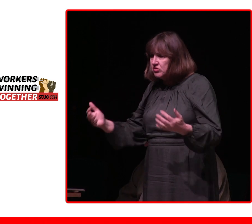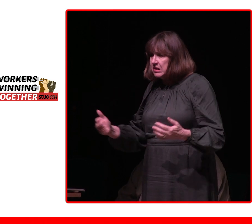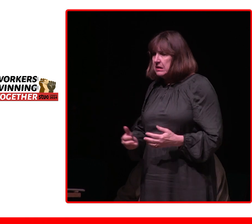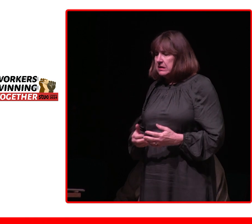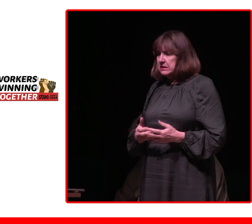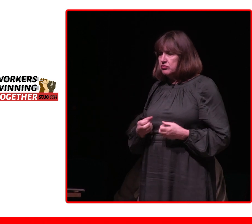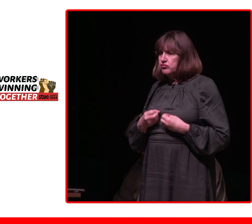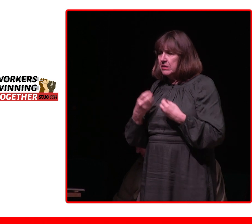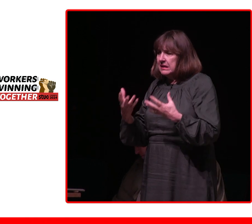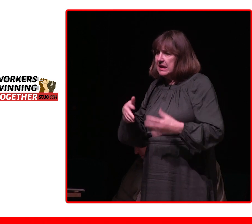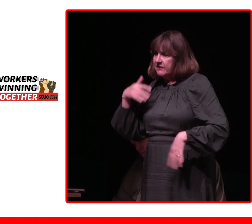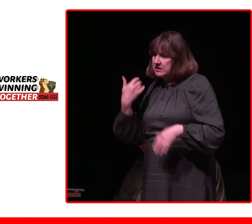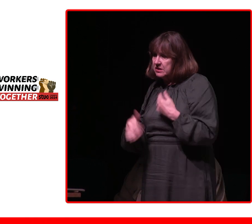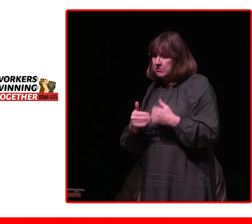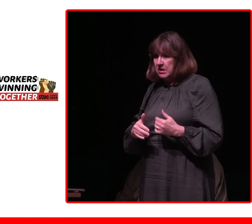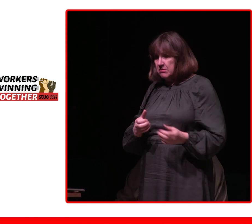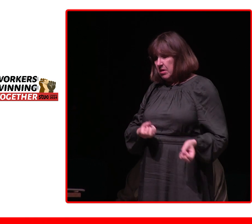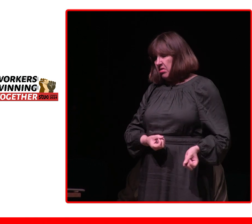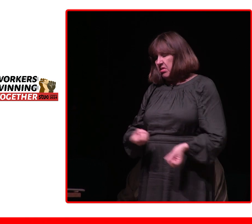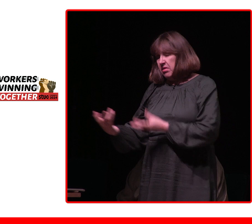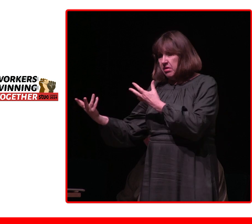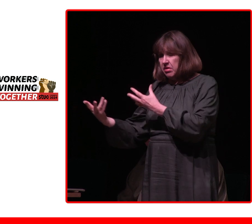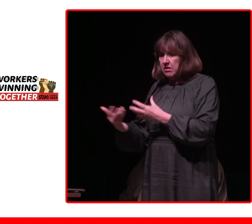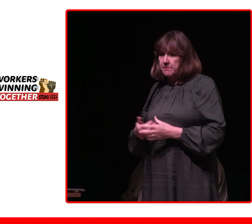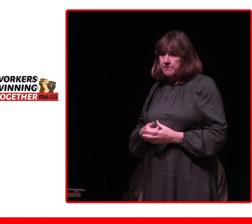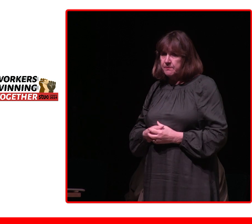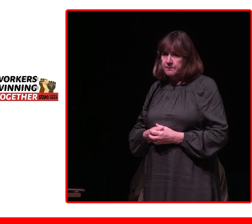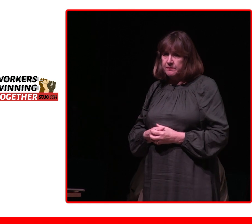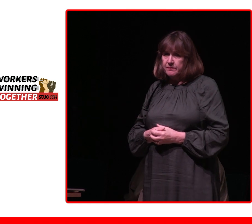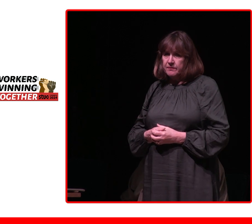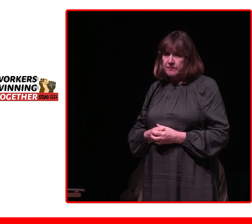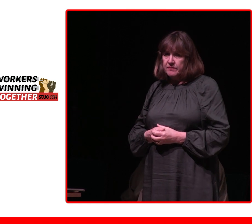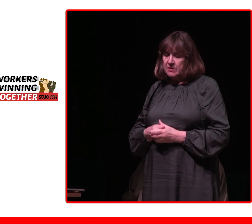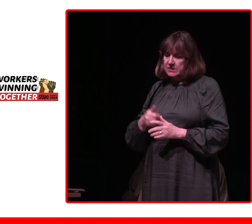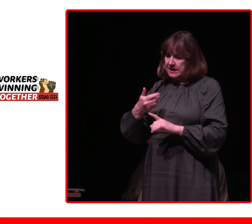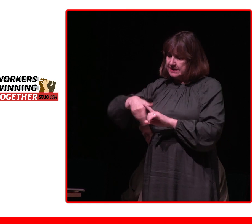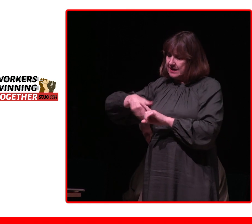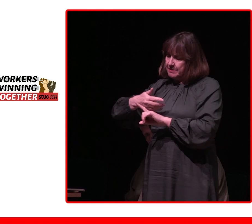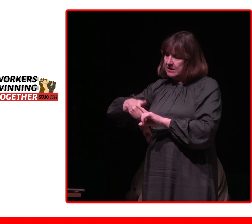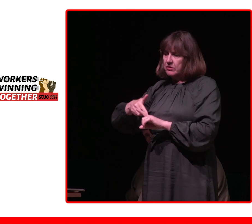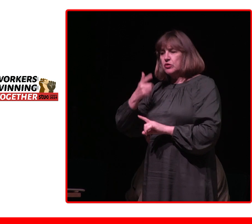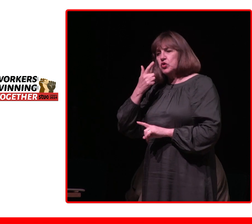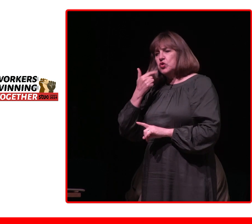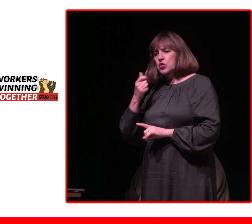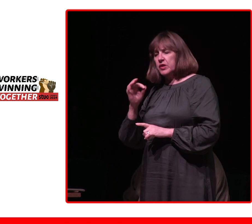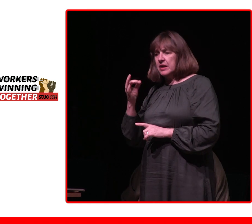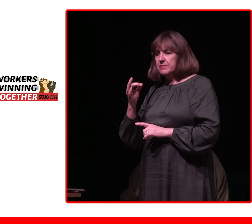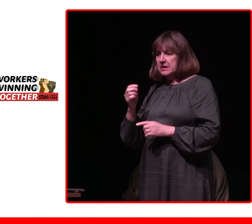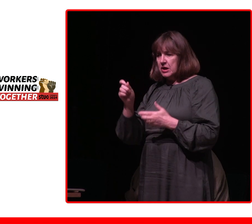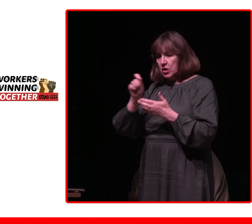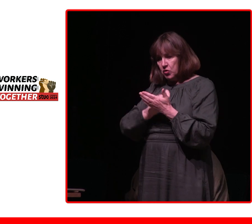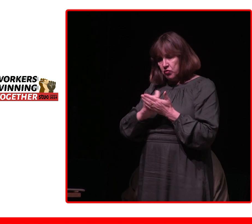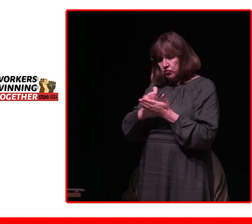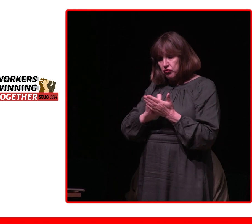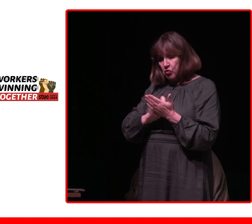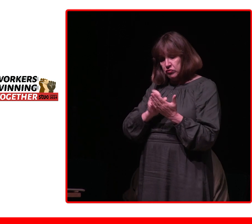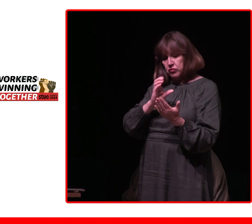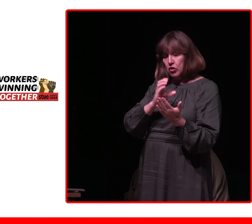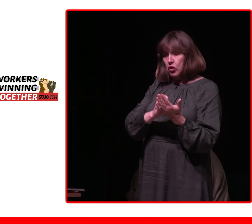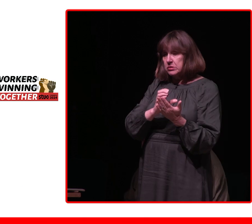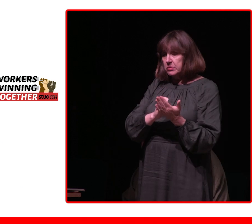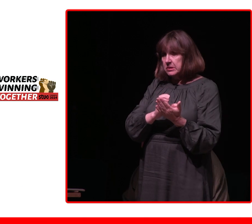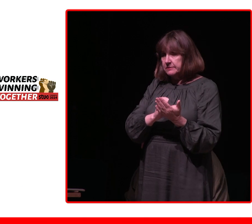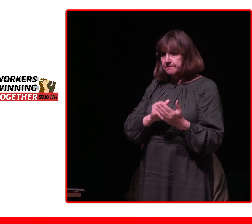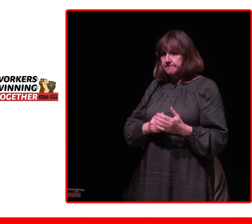suffering in Palestine were cast into a void. It was against that background the STC Youth Committee wrote our contribution to what